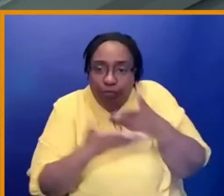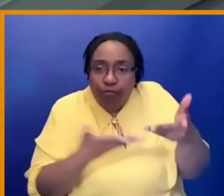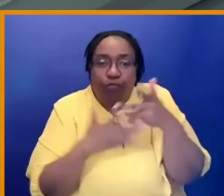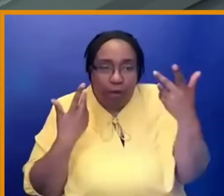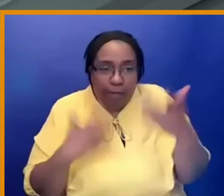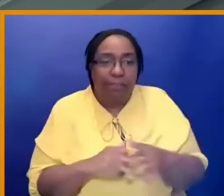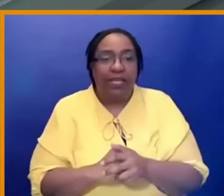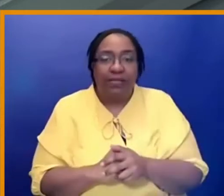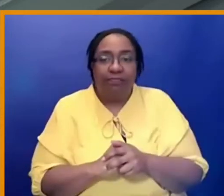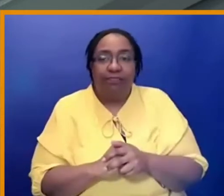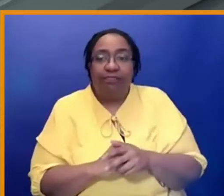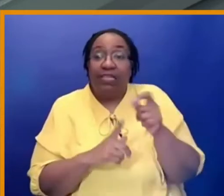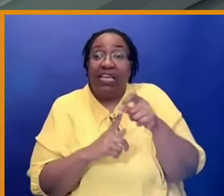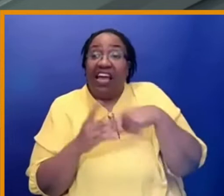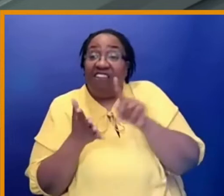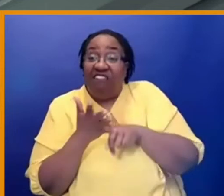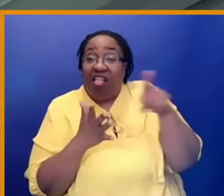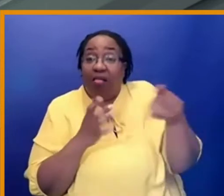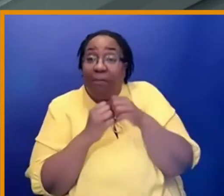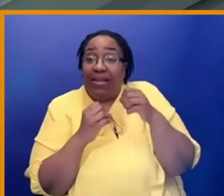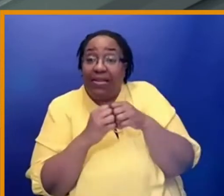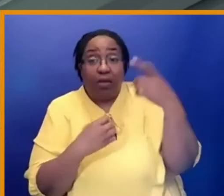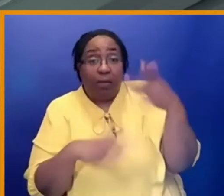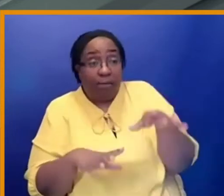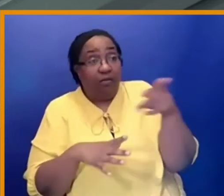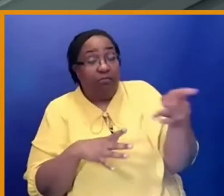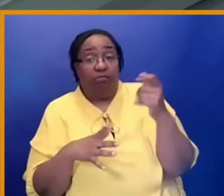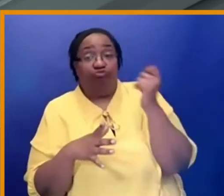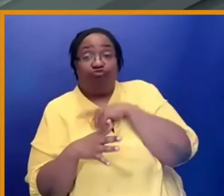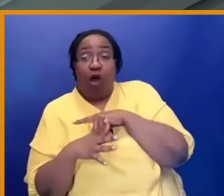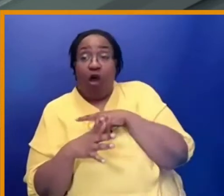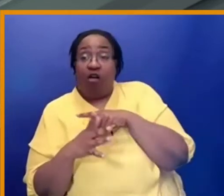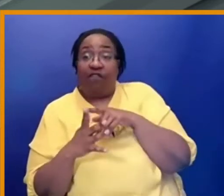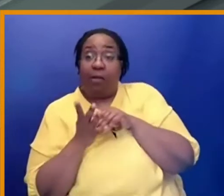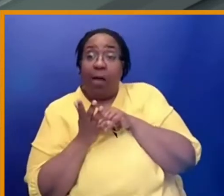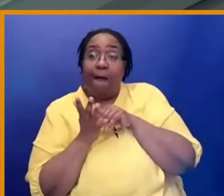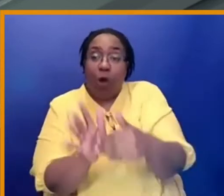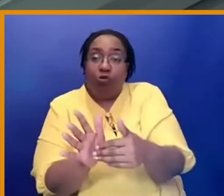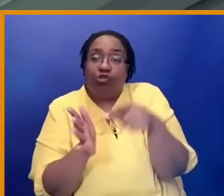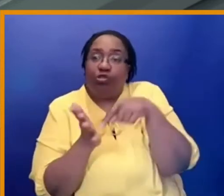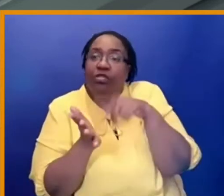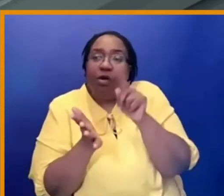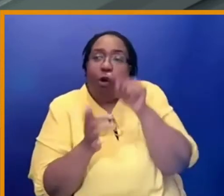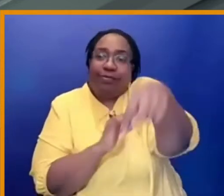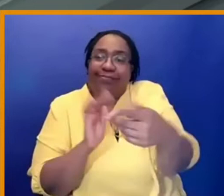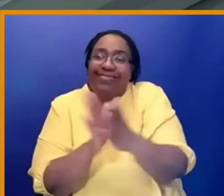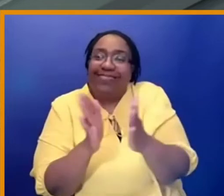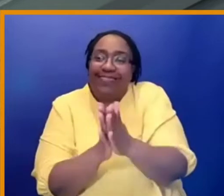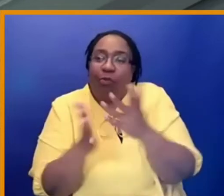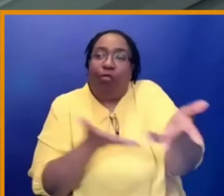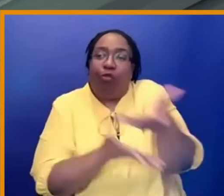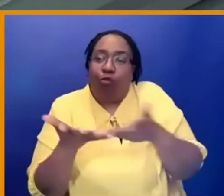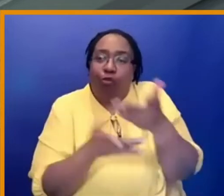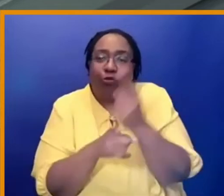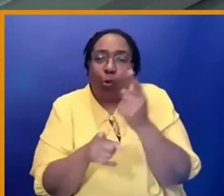has been coordinating the drafting of a motion which is coming to conference on Sunday. So I hope that's helpful. There's quite a lot of work going on in